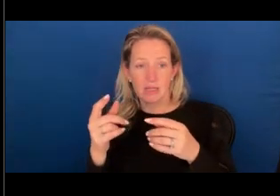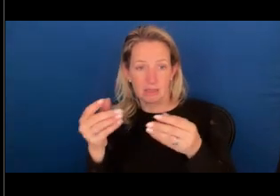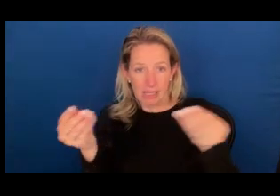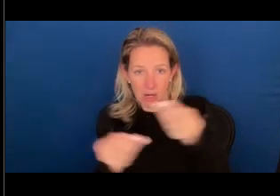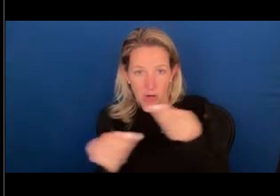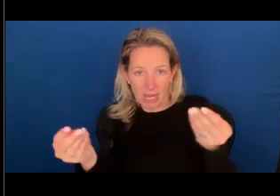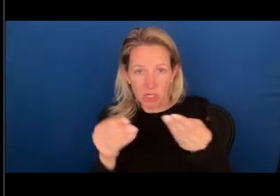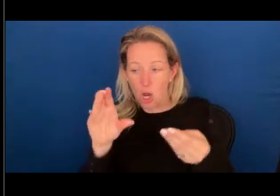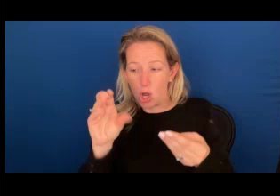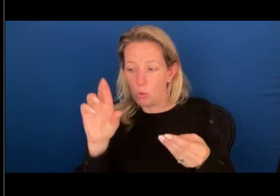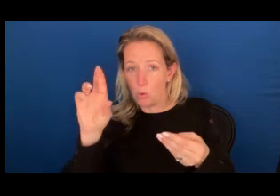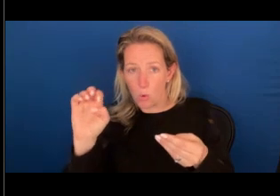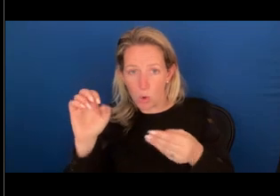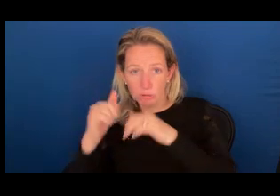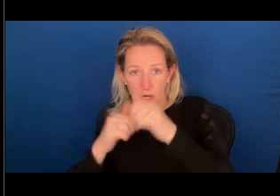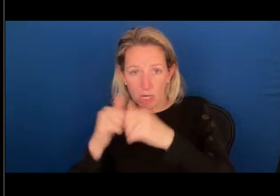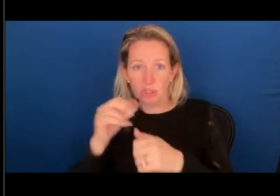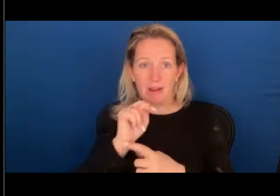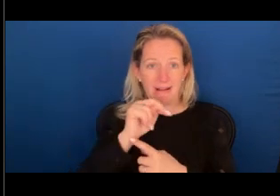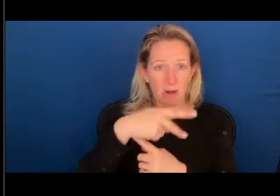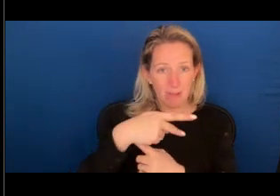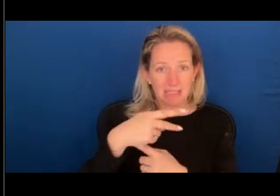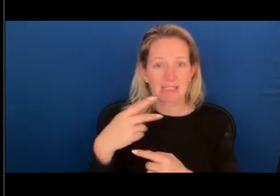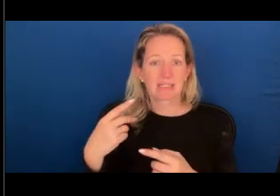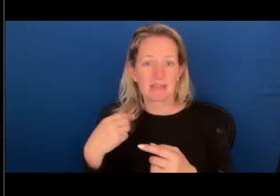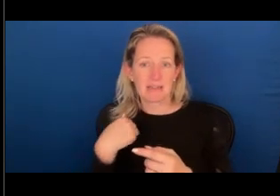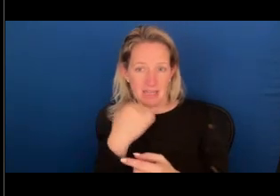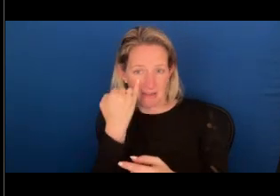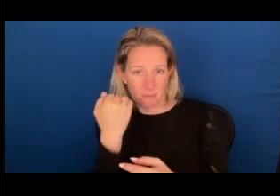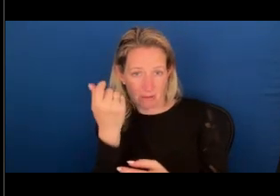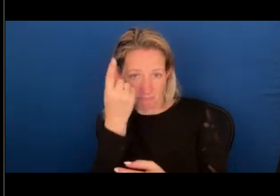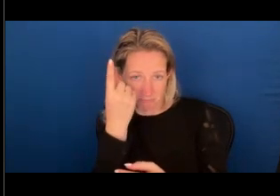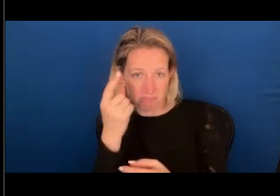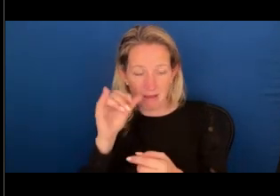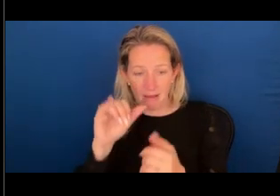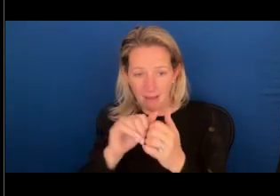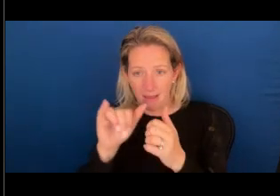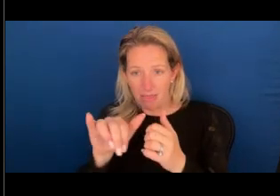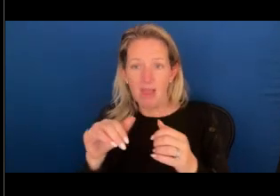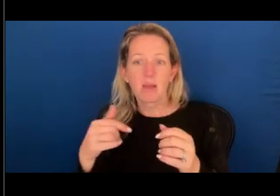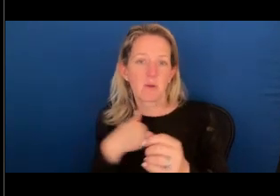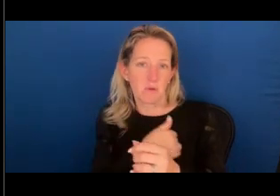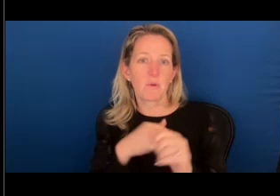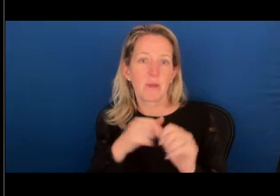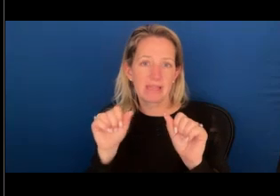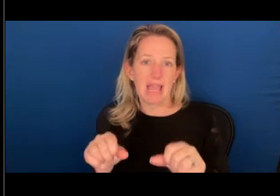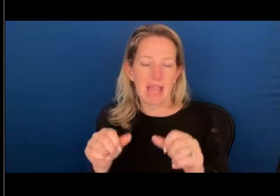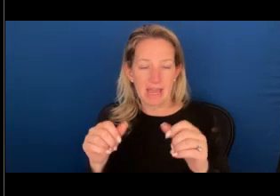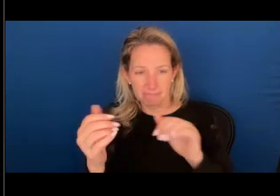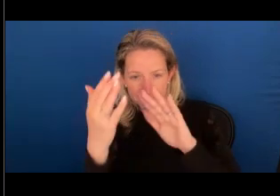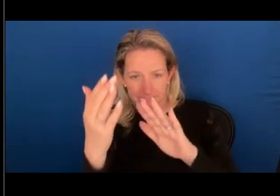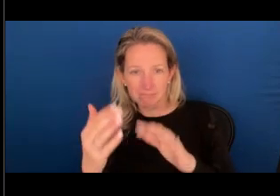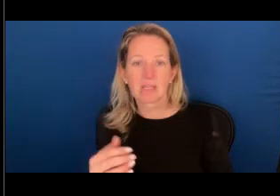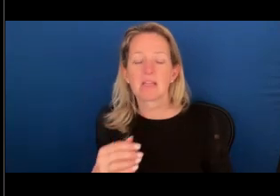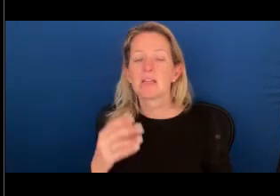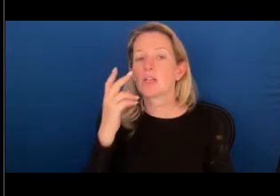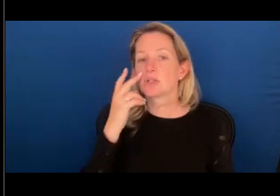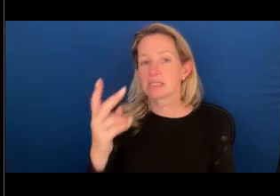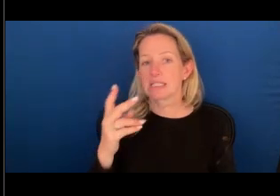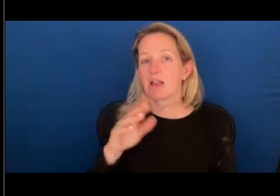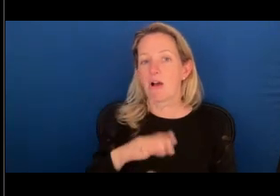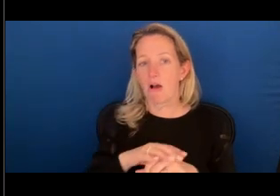by controlling the intermolecular forces, okay? So that's how we can think of that. And then you can see our example over here on the